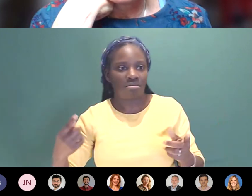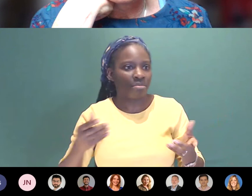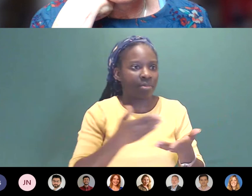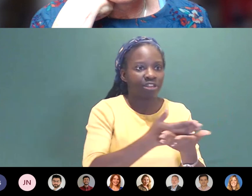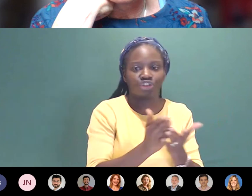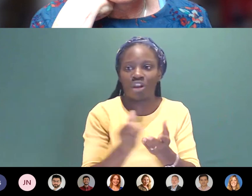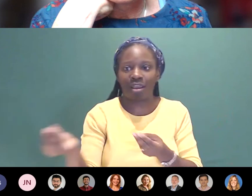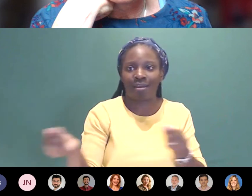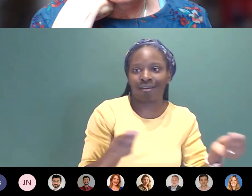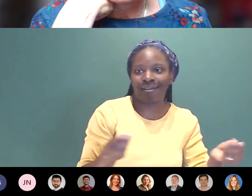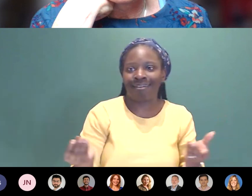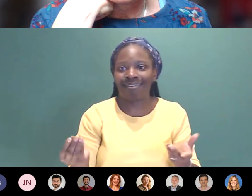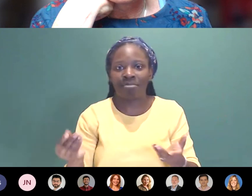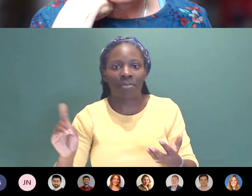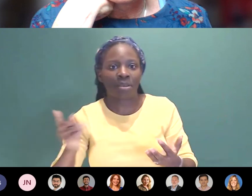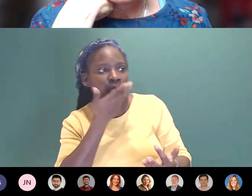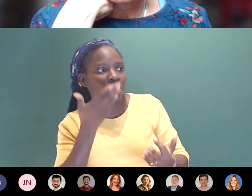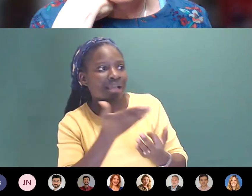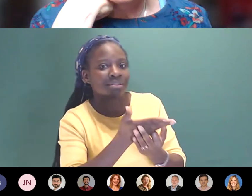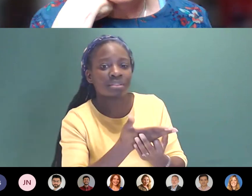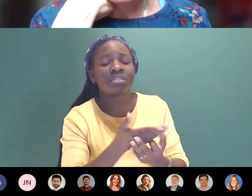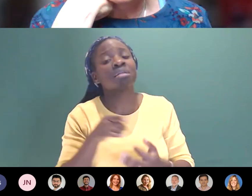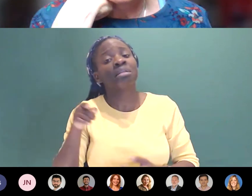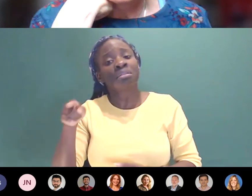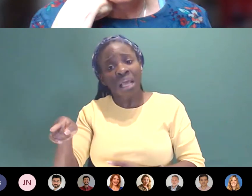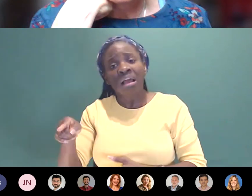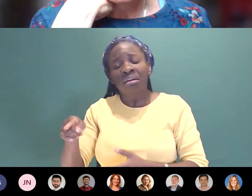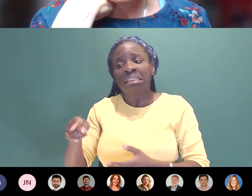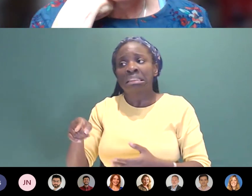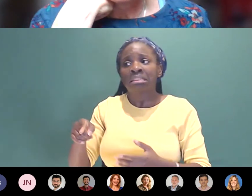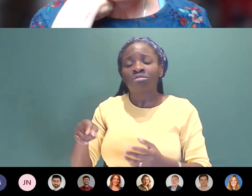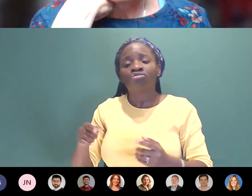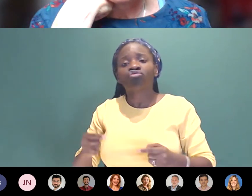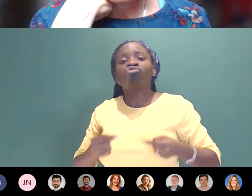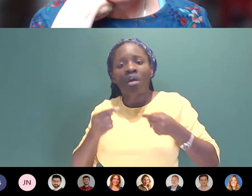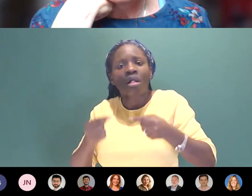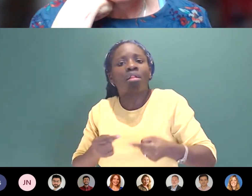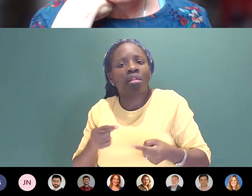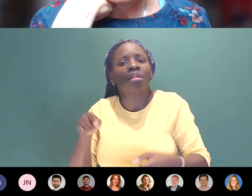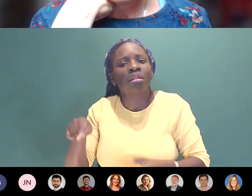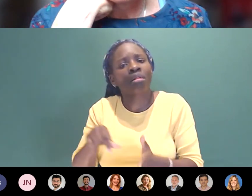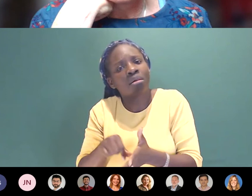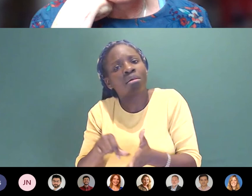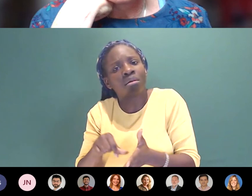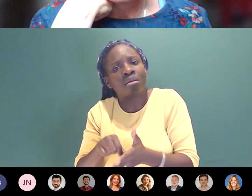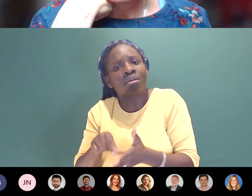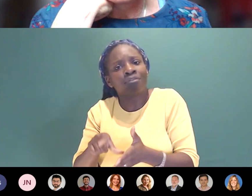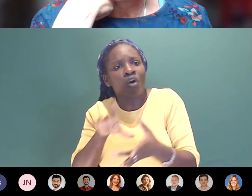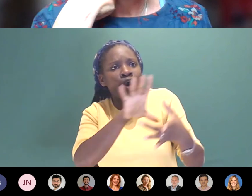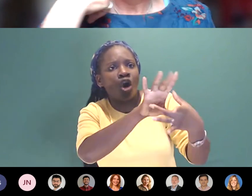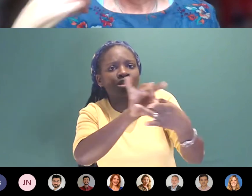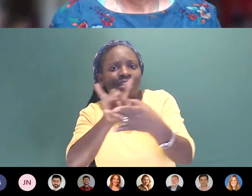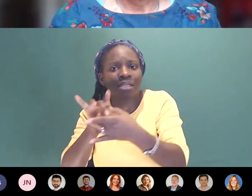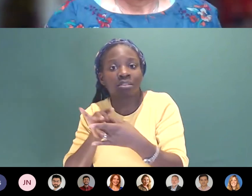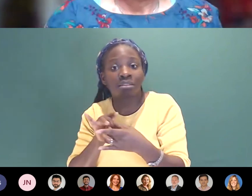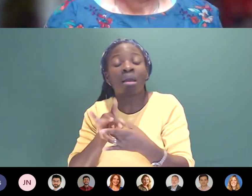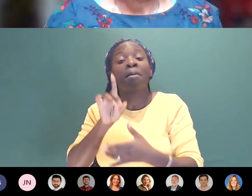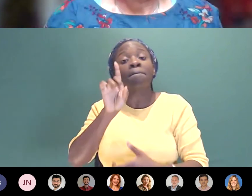So they did struggle with that social contact, but those who did have it